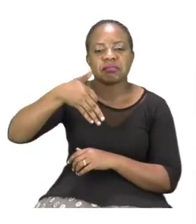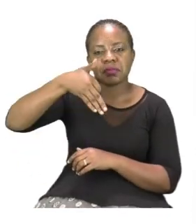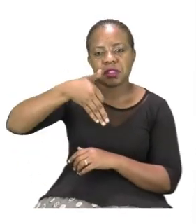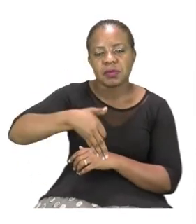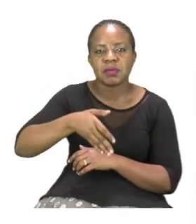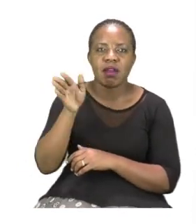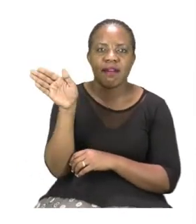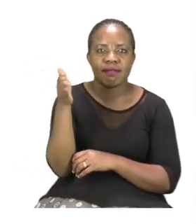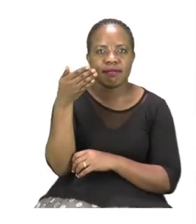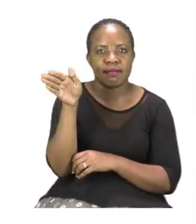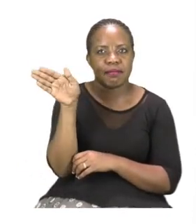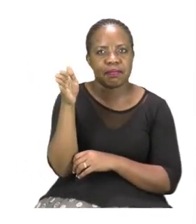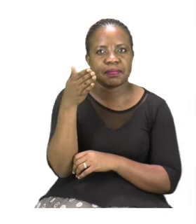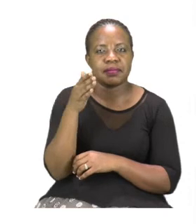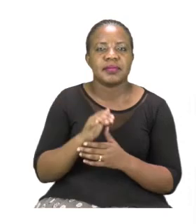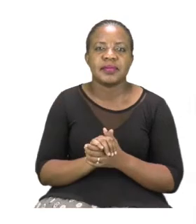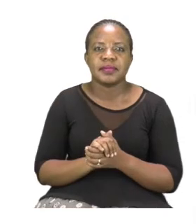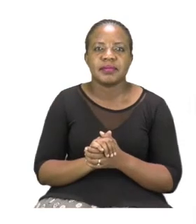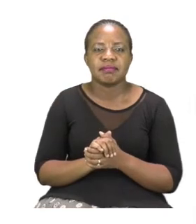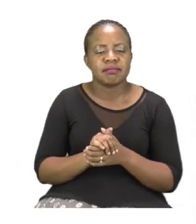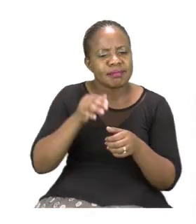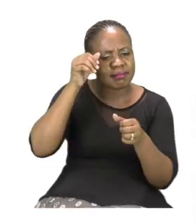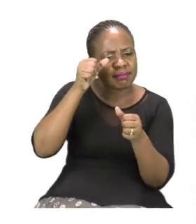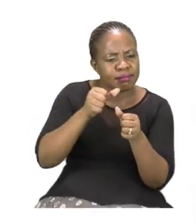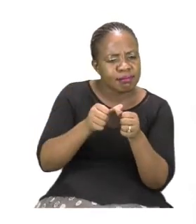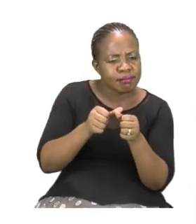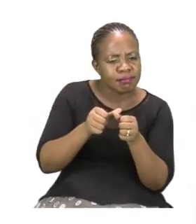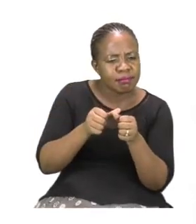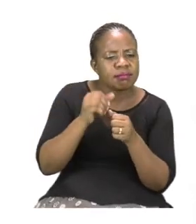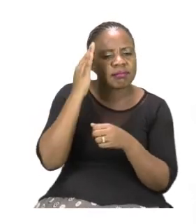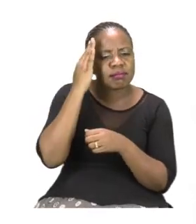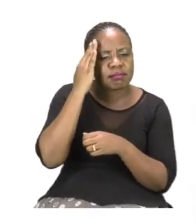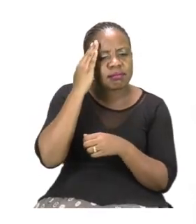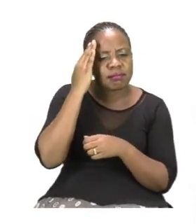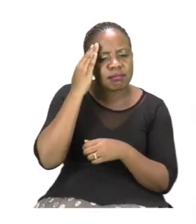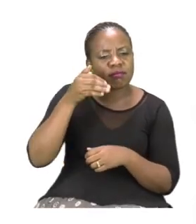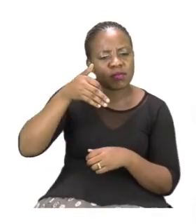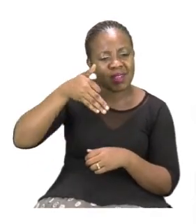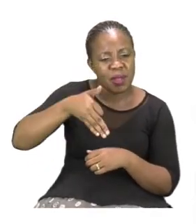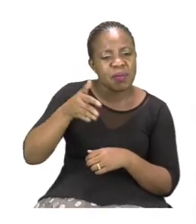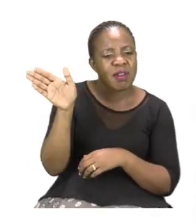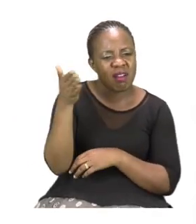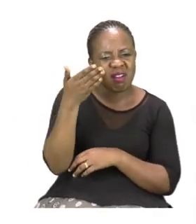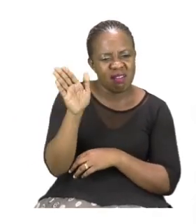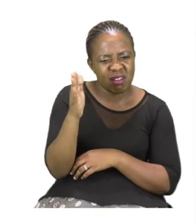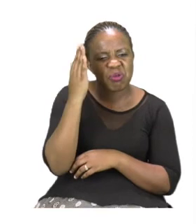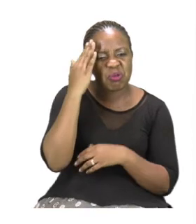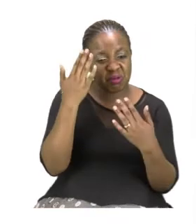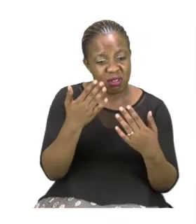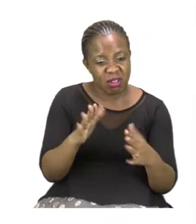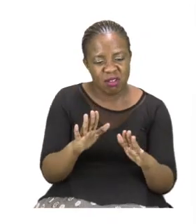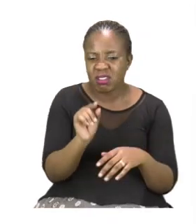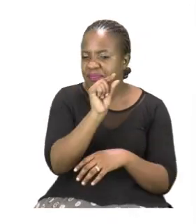we remember what we already know about the Namibian flag, then our sentences will be clear. But just